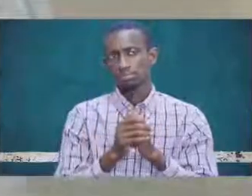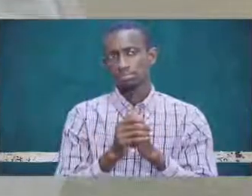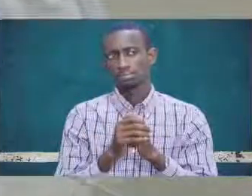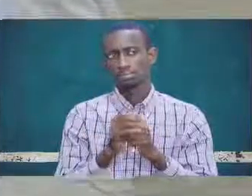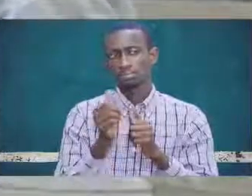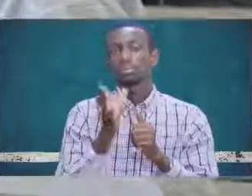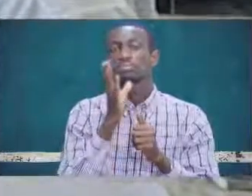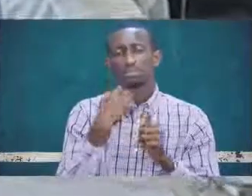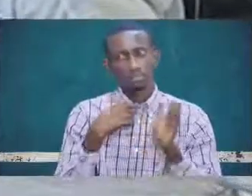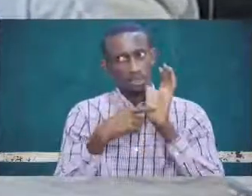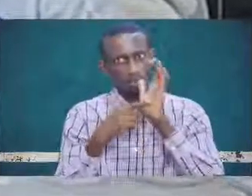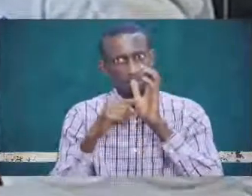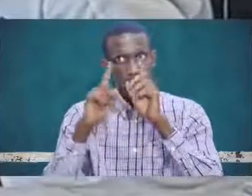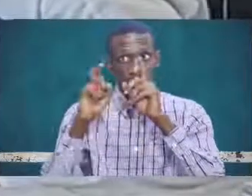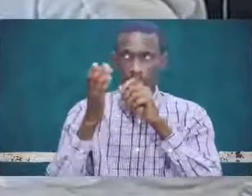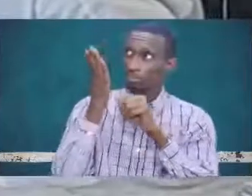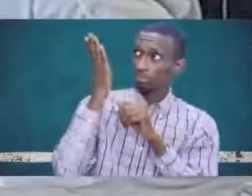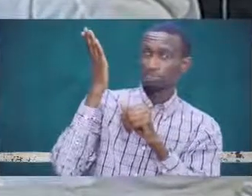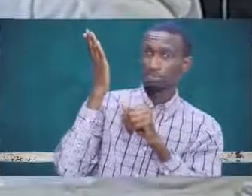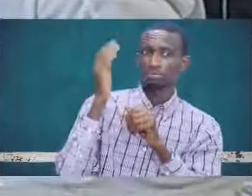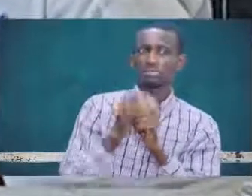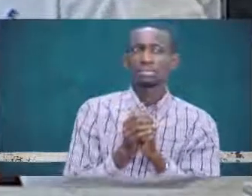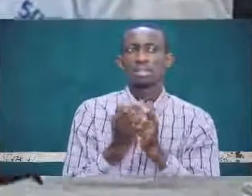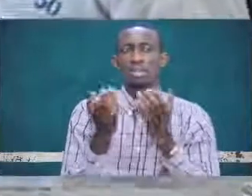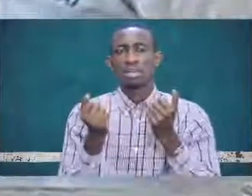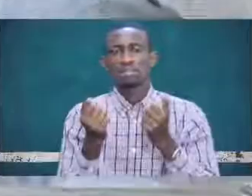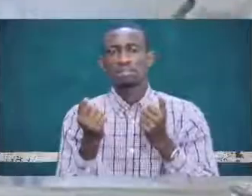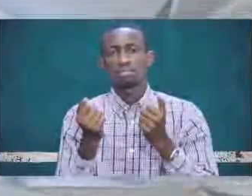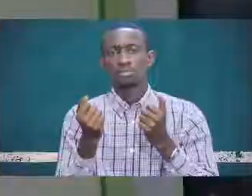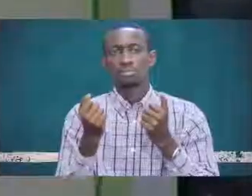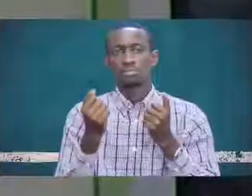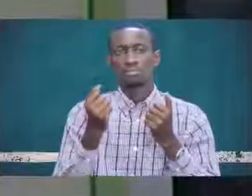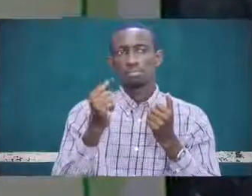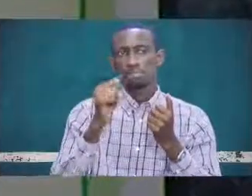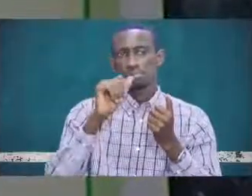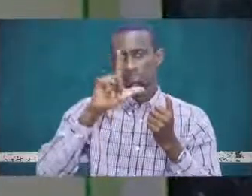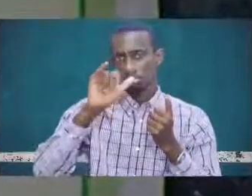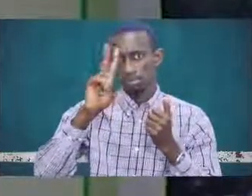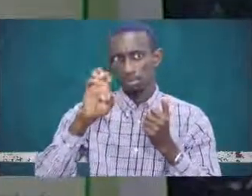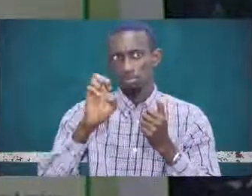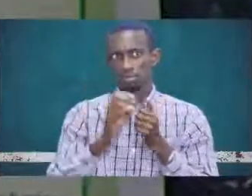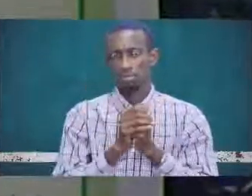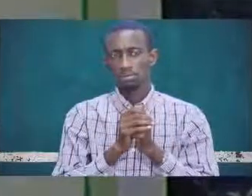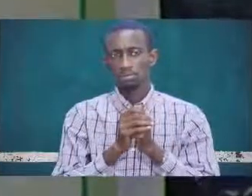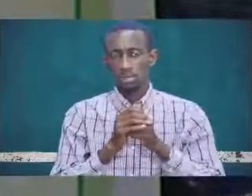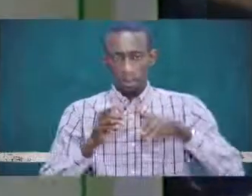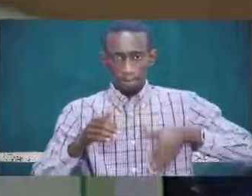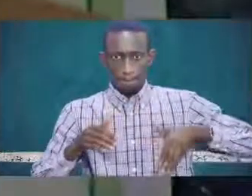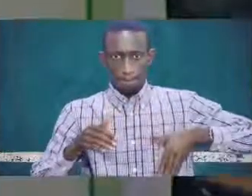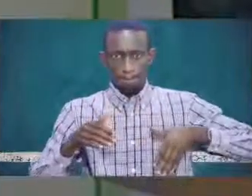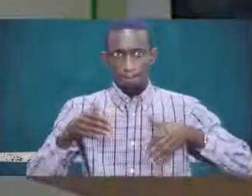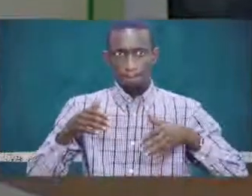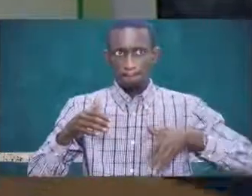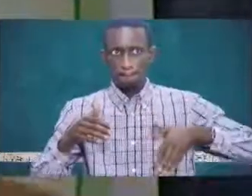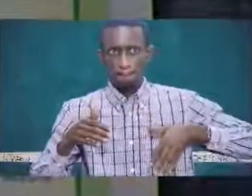also try to show the diagram. We have the liver. The liver also produces what we call bile. And what does bile do? Emulsification of fats. If I